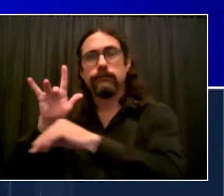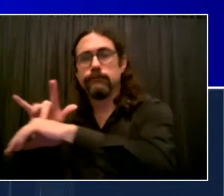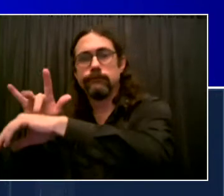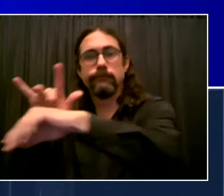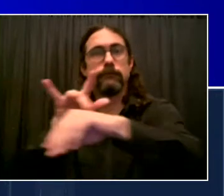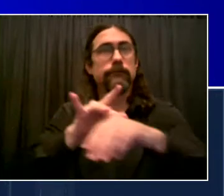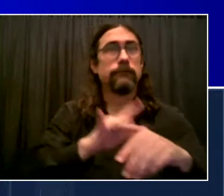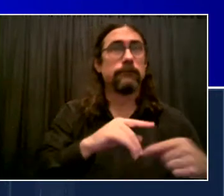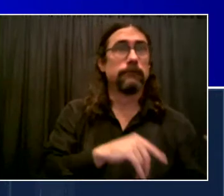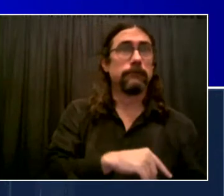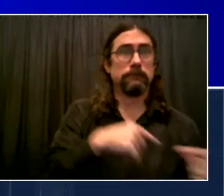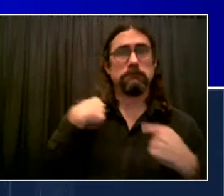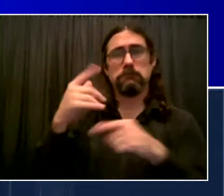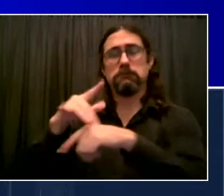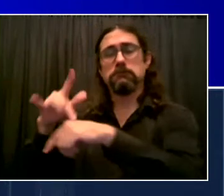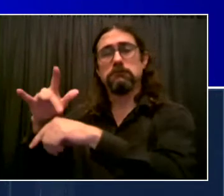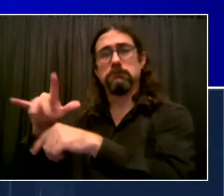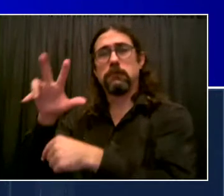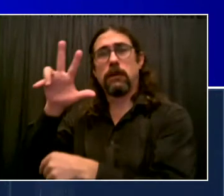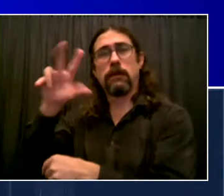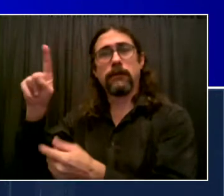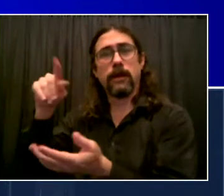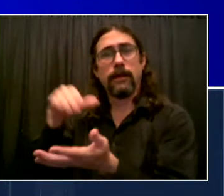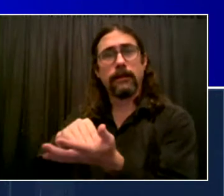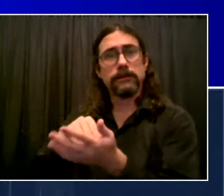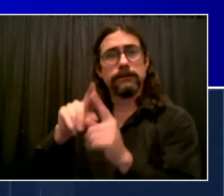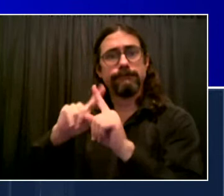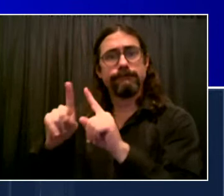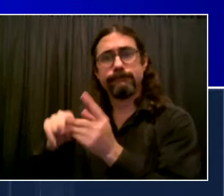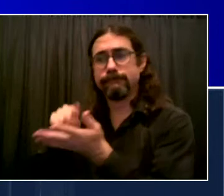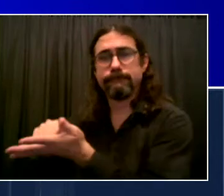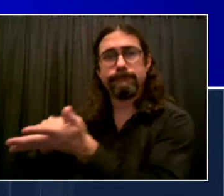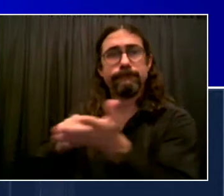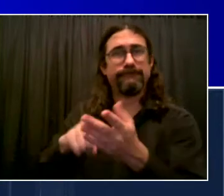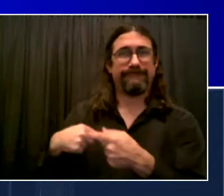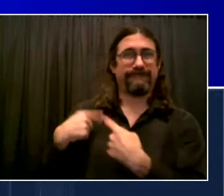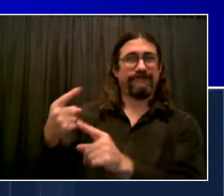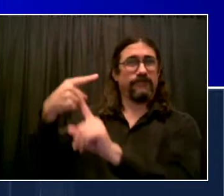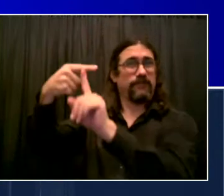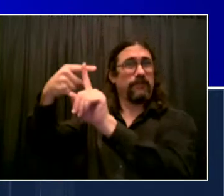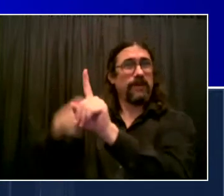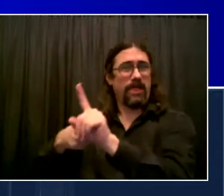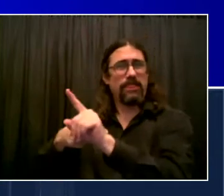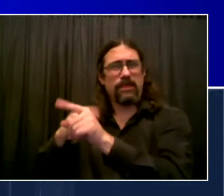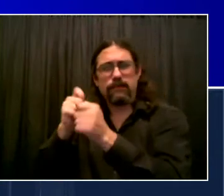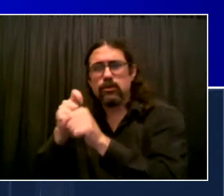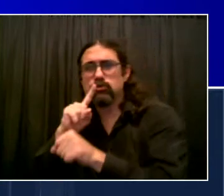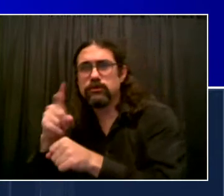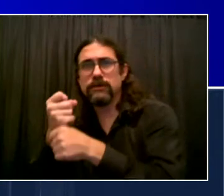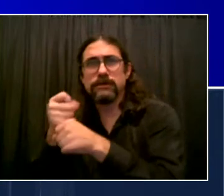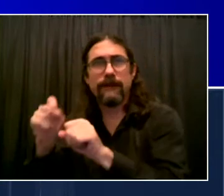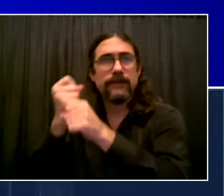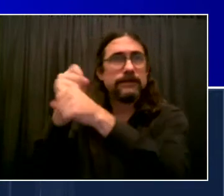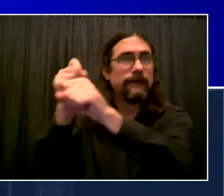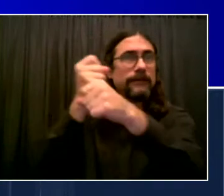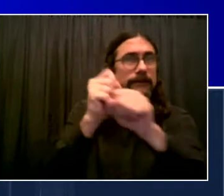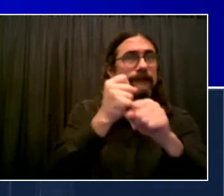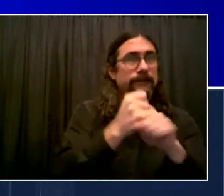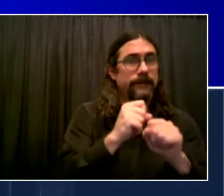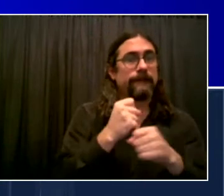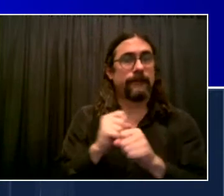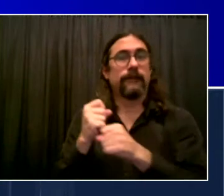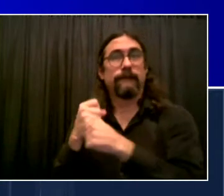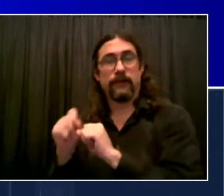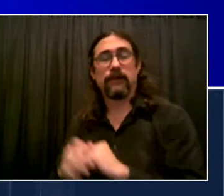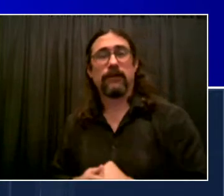all the education, there's only been 15 violations necessary in that whole time. This is exactly